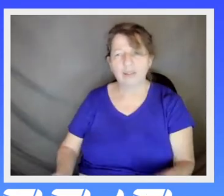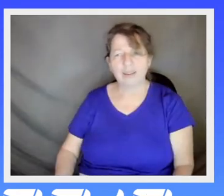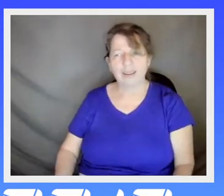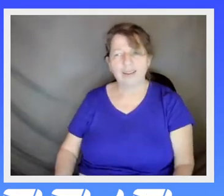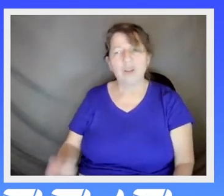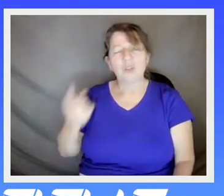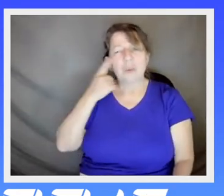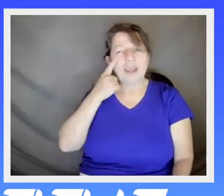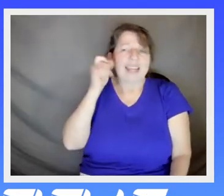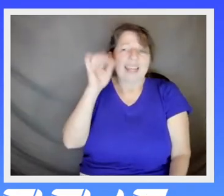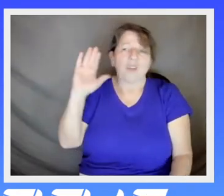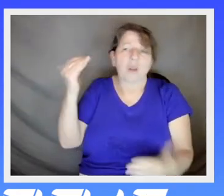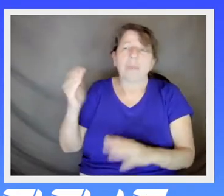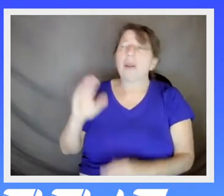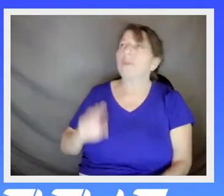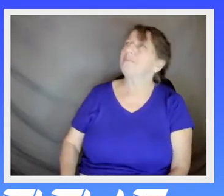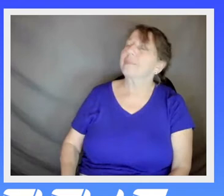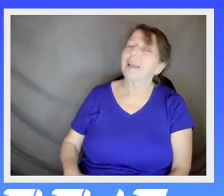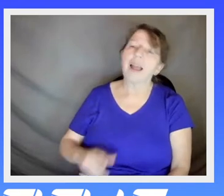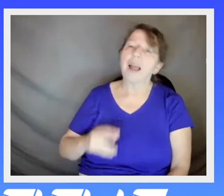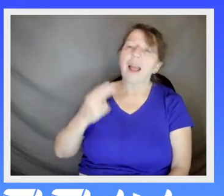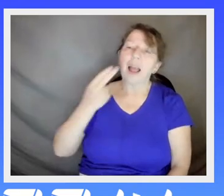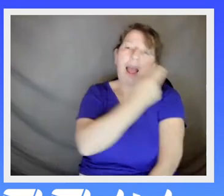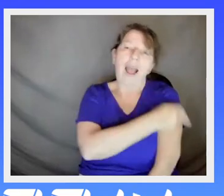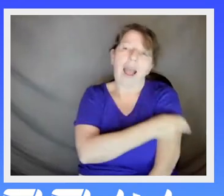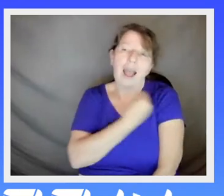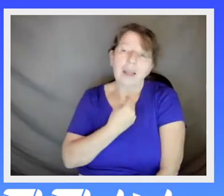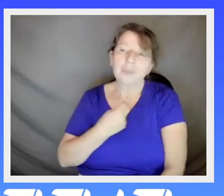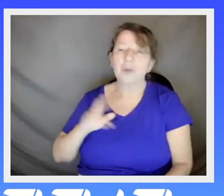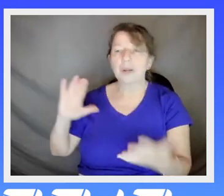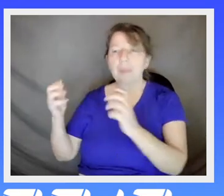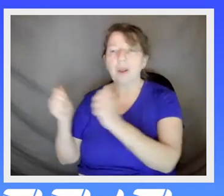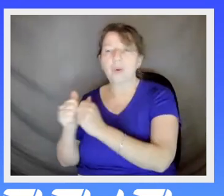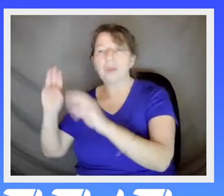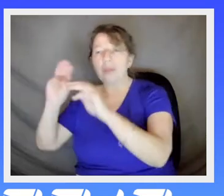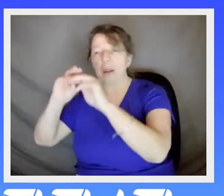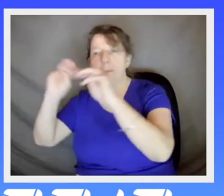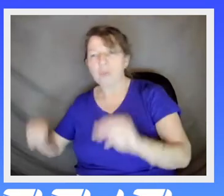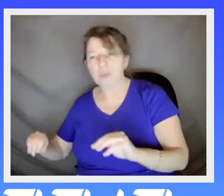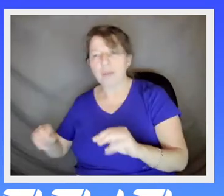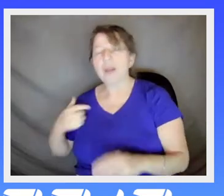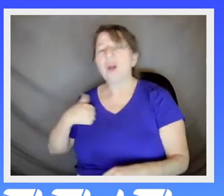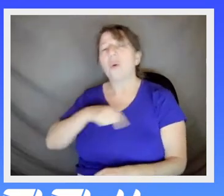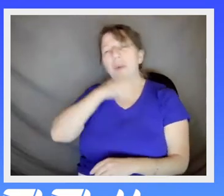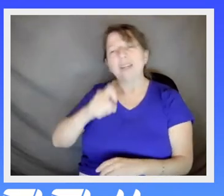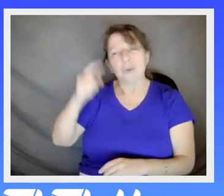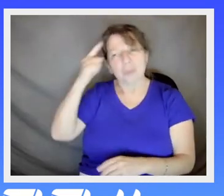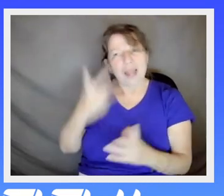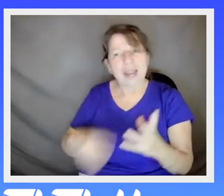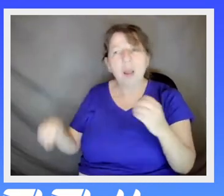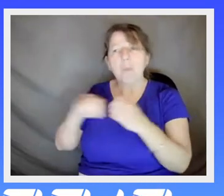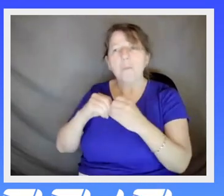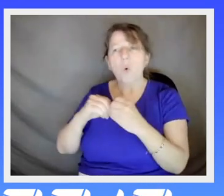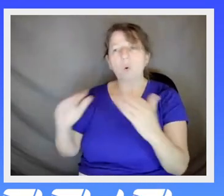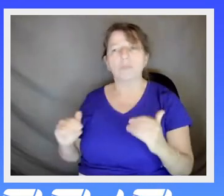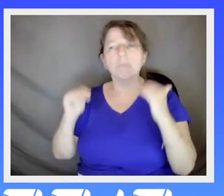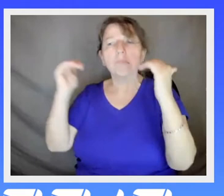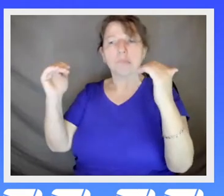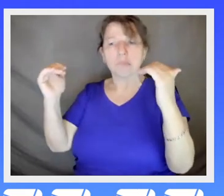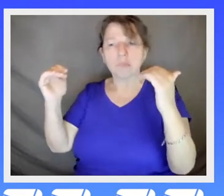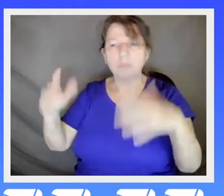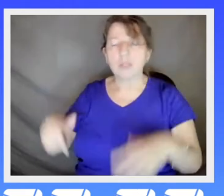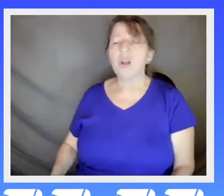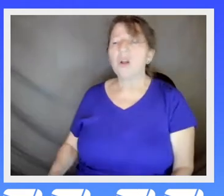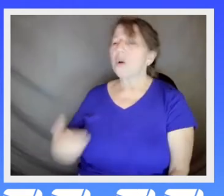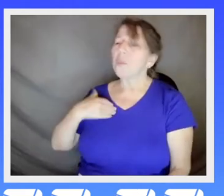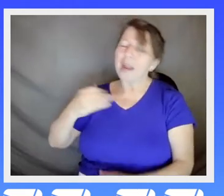and, say, a museum. So I think we have to be very intentional there. And then lastly, the private sector. We have industries, life sciences, biotech,